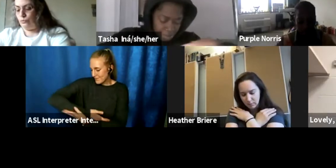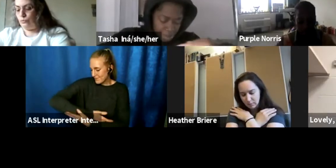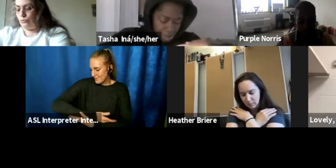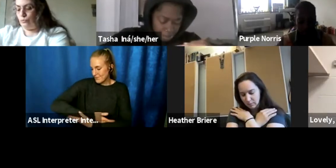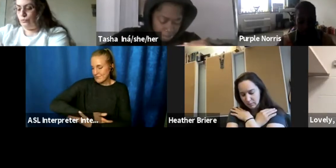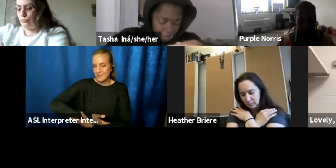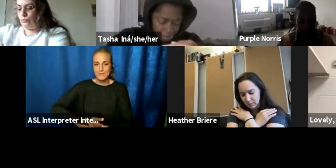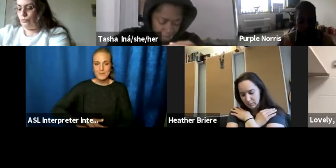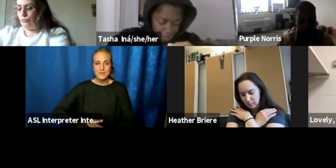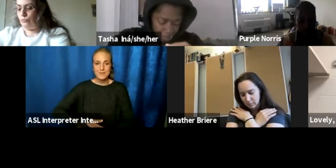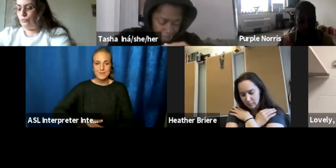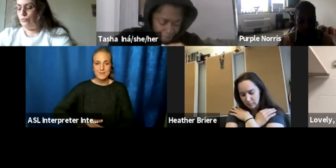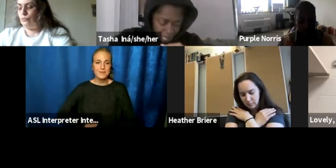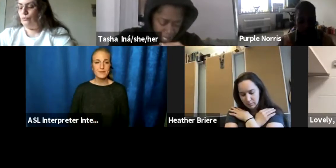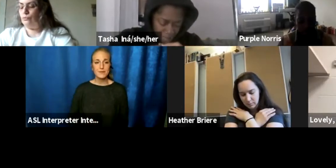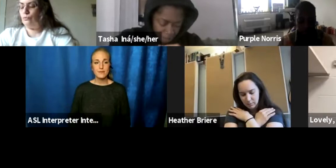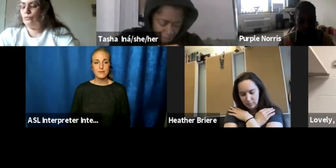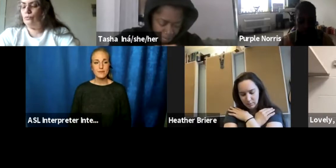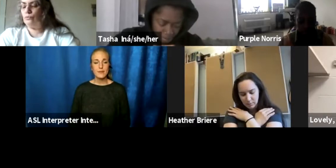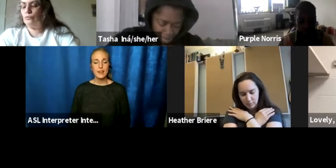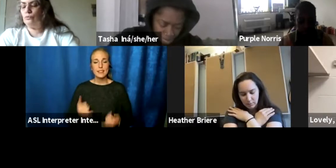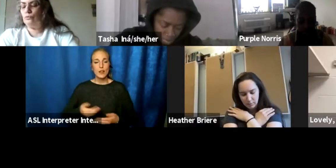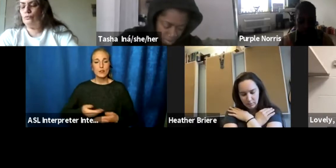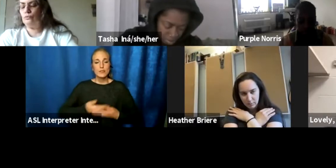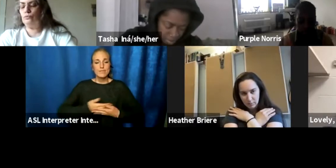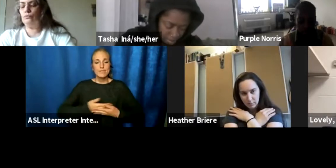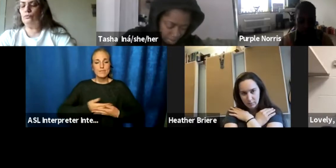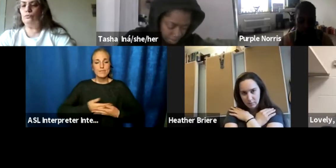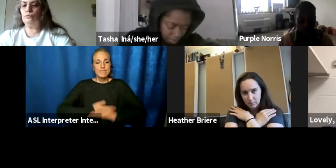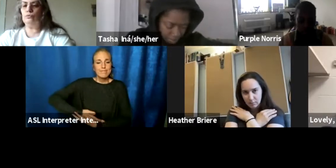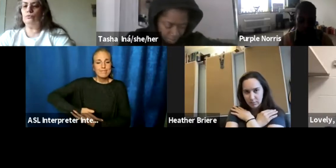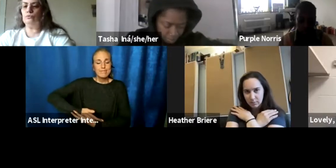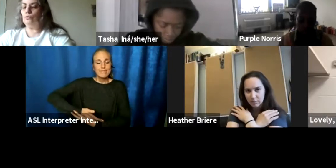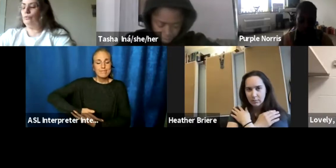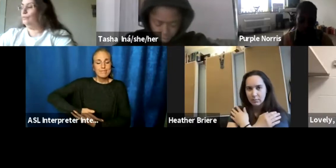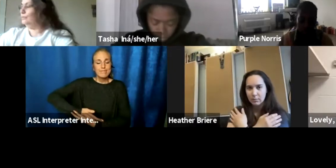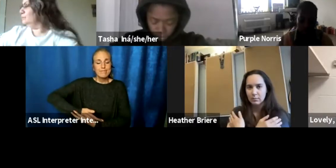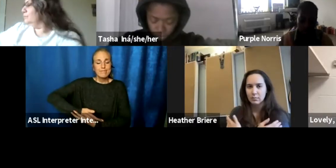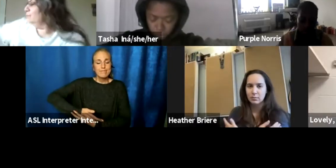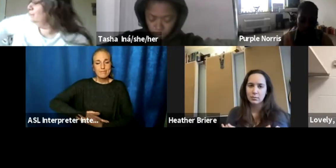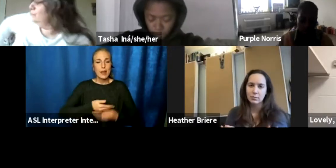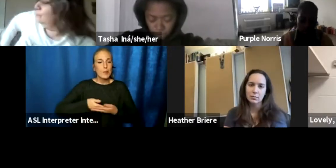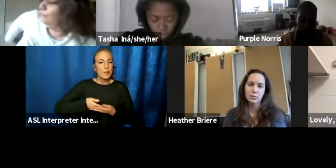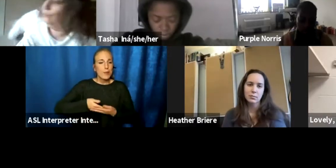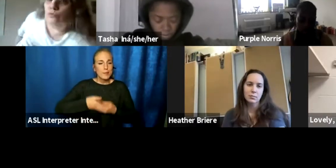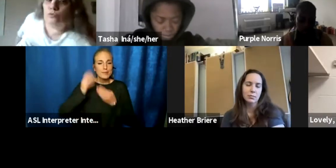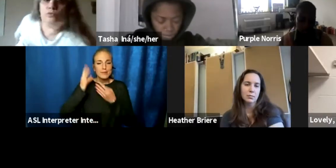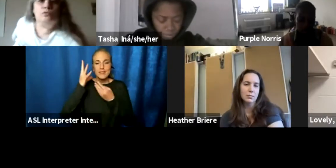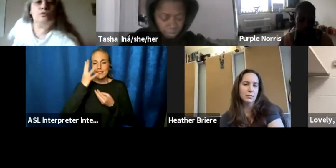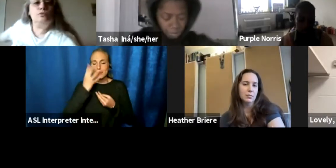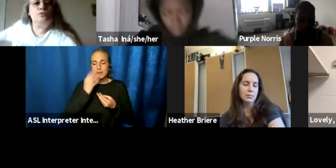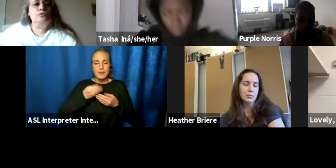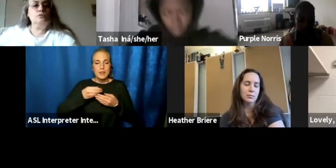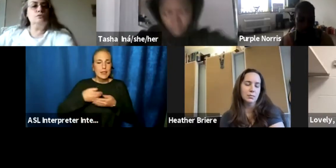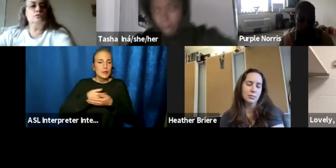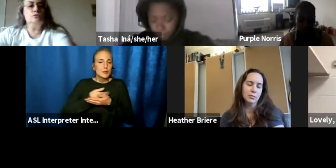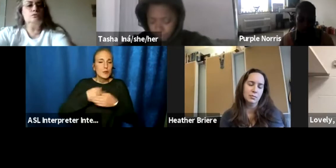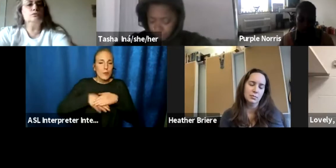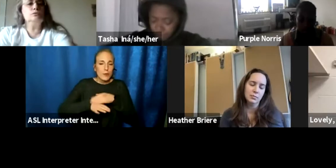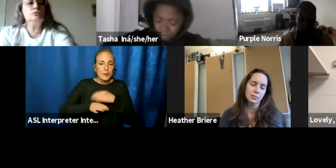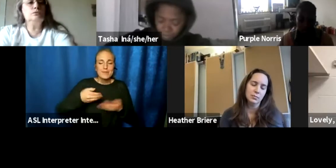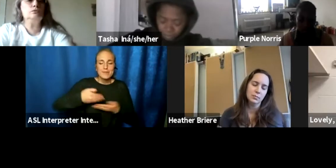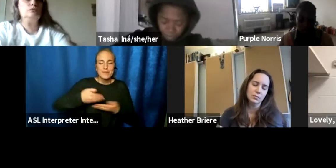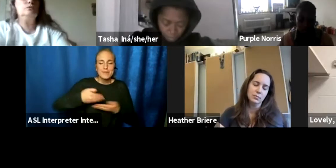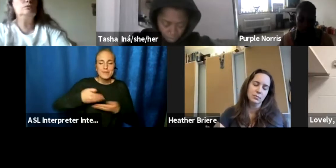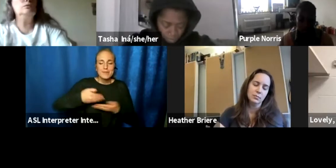And now I want you to begin to rock this sleeping baby like a newborn baby.